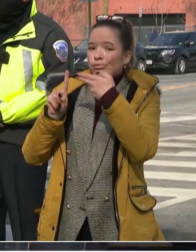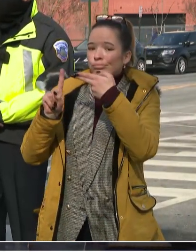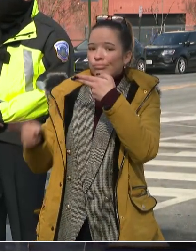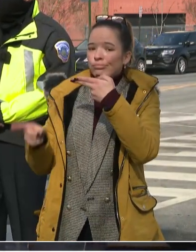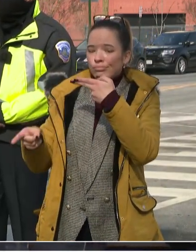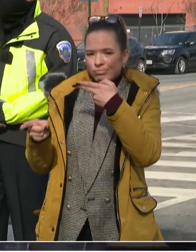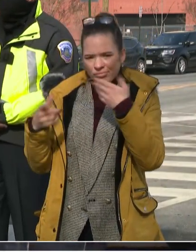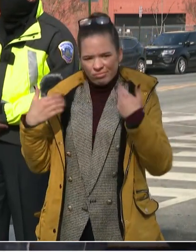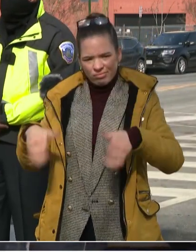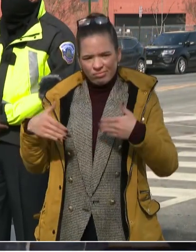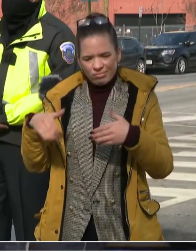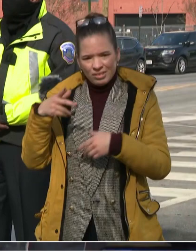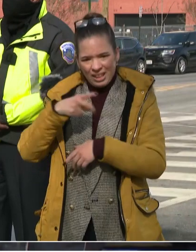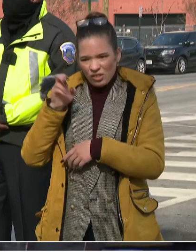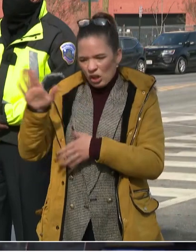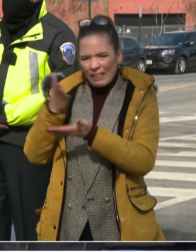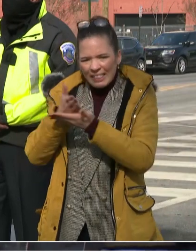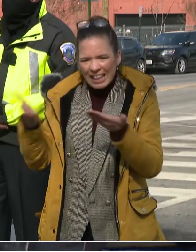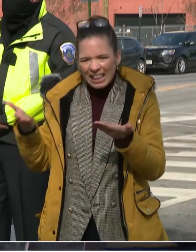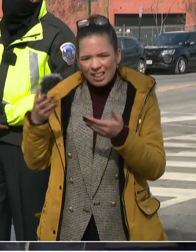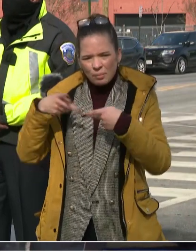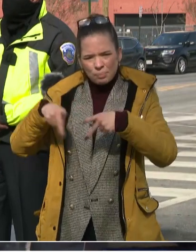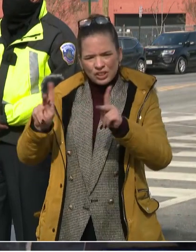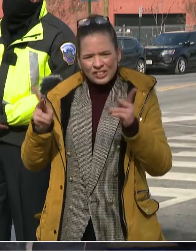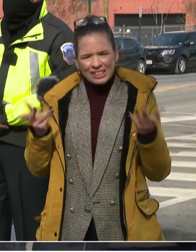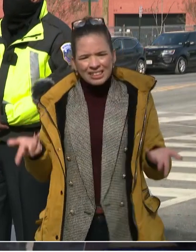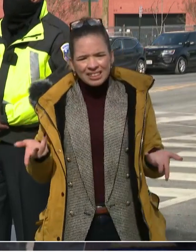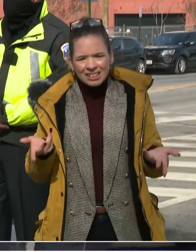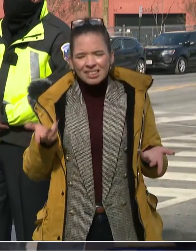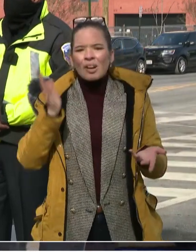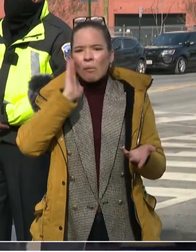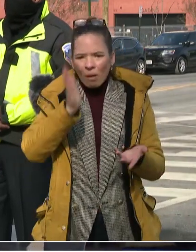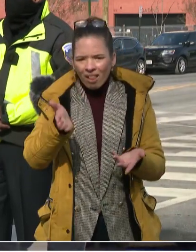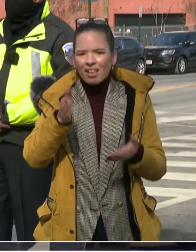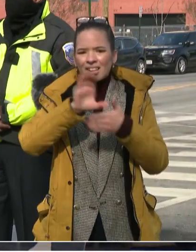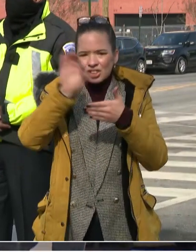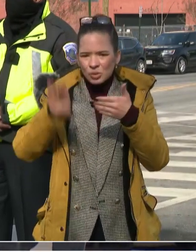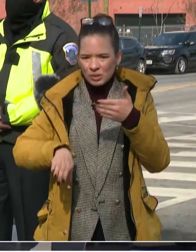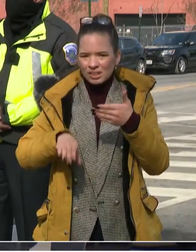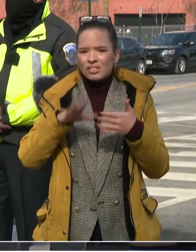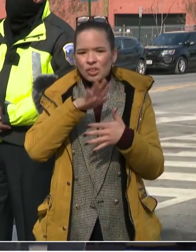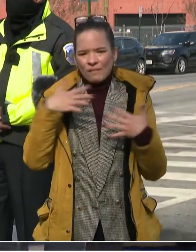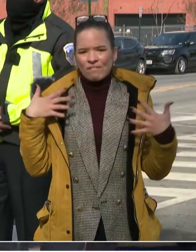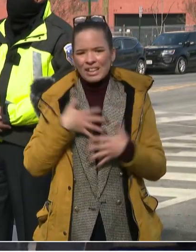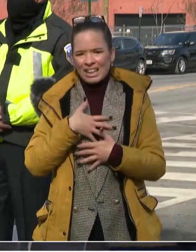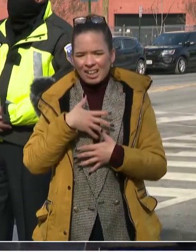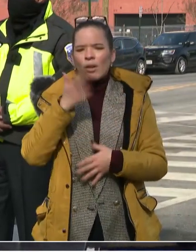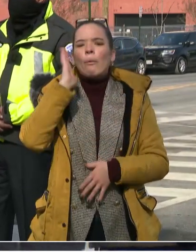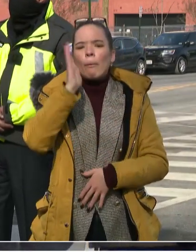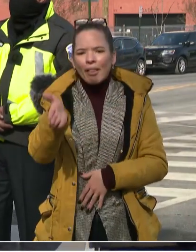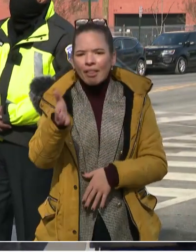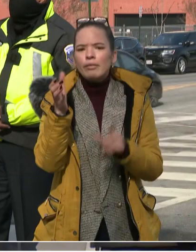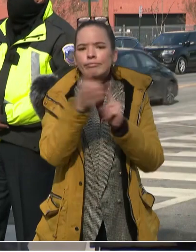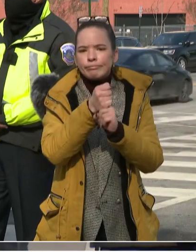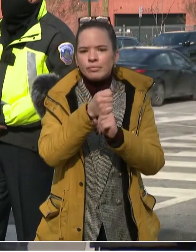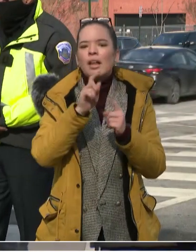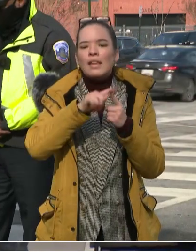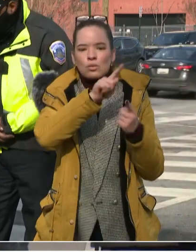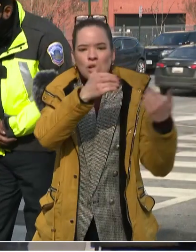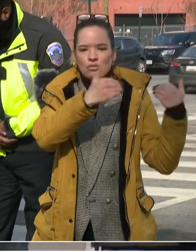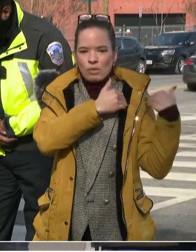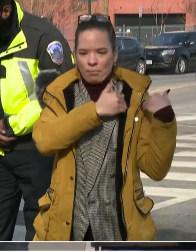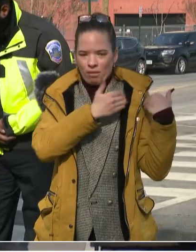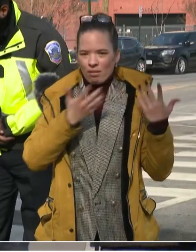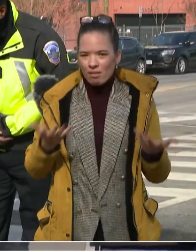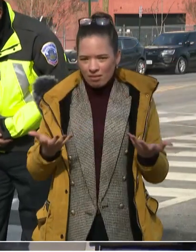their property without consequences, without fear of that. We will hold accountable our partners in this